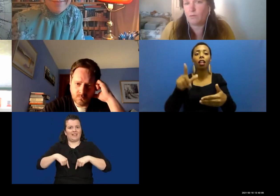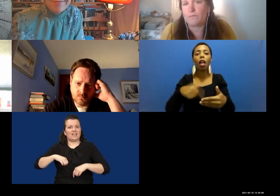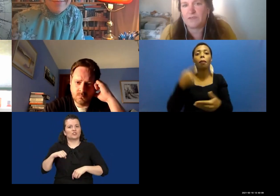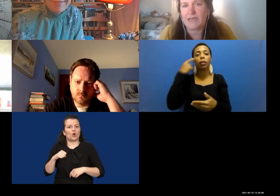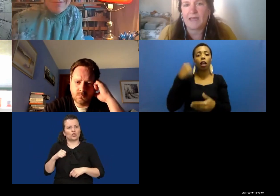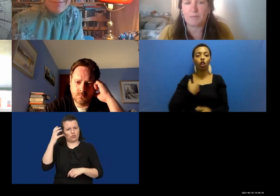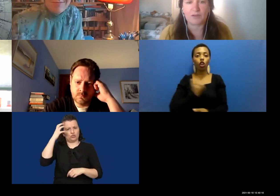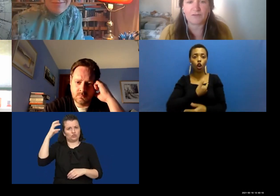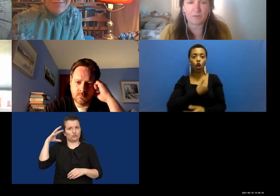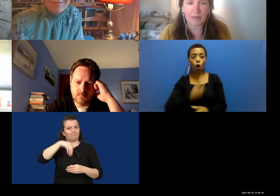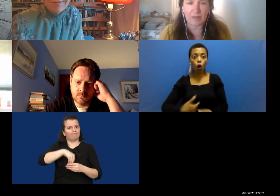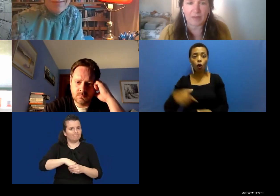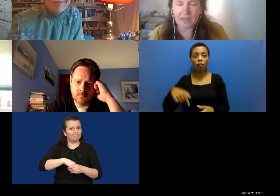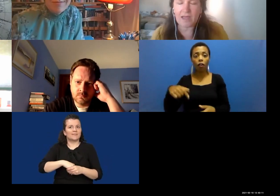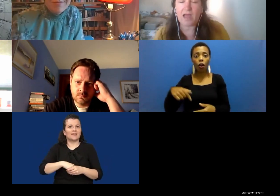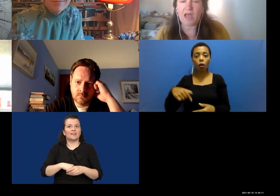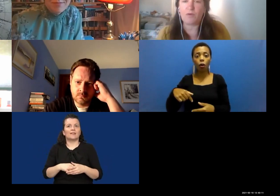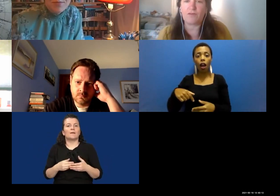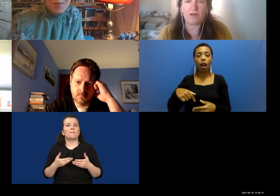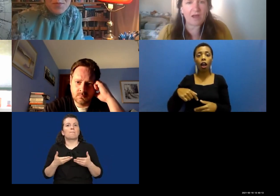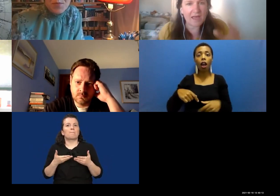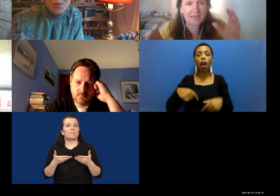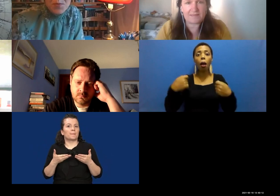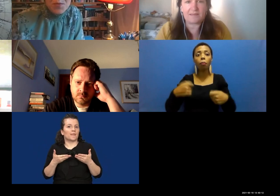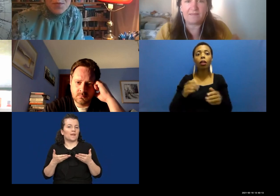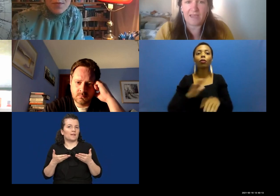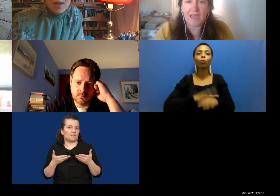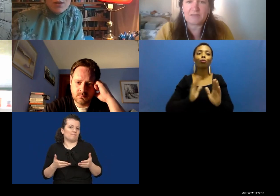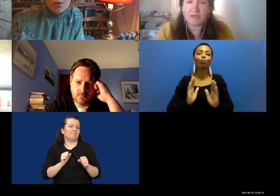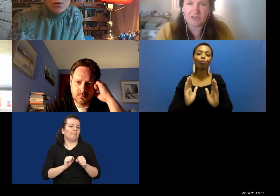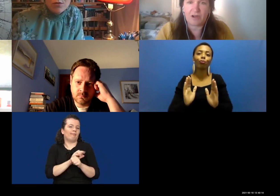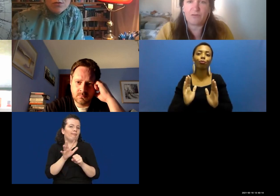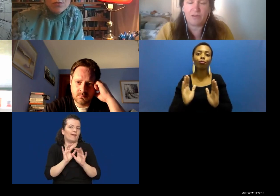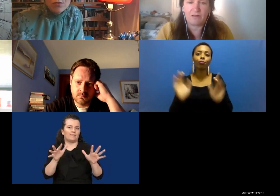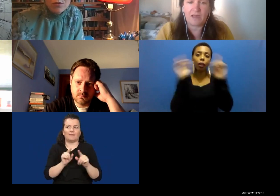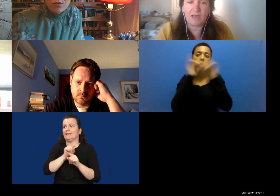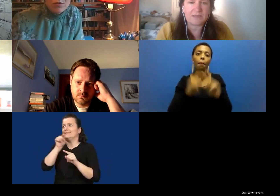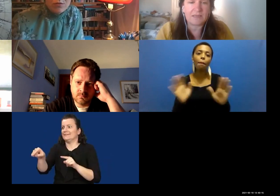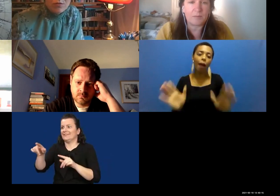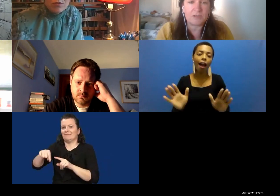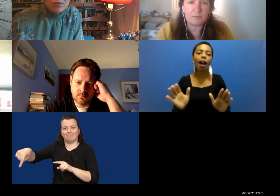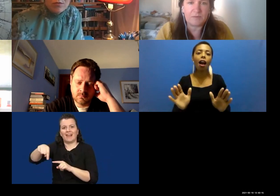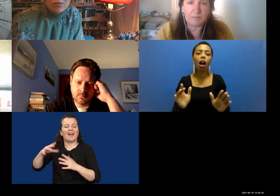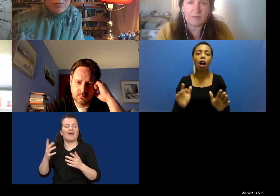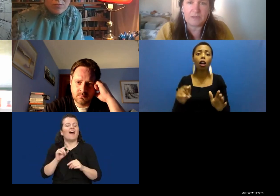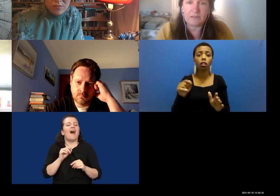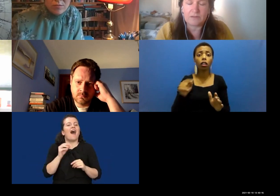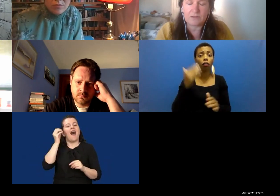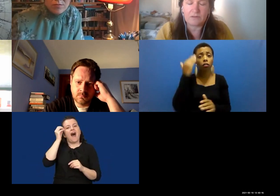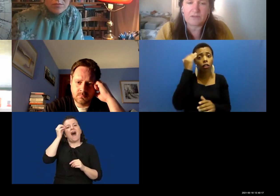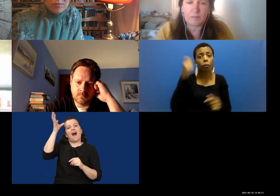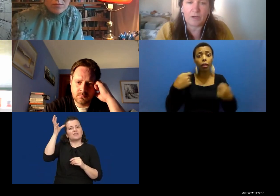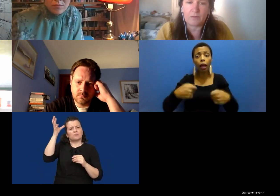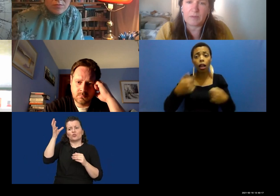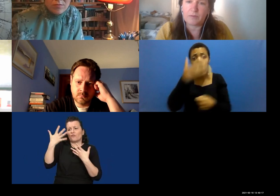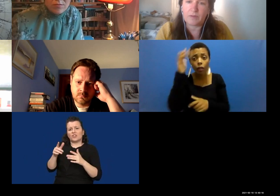although obviously I can't because of the pandemic. However, the experts are out there, and it's up to the people that need